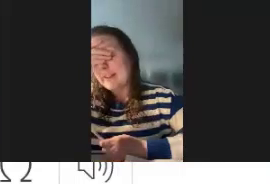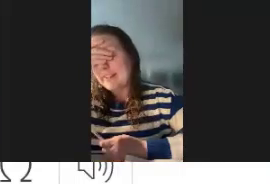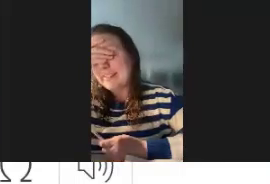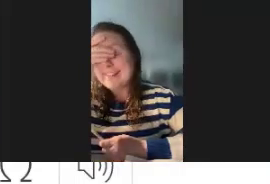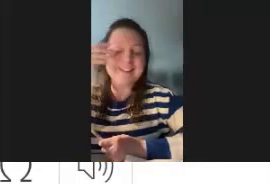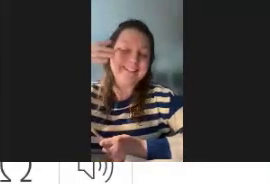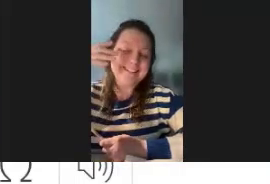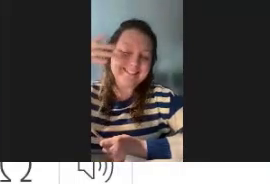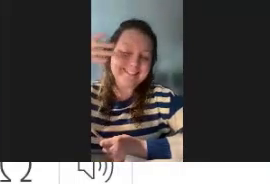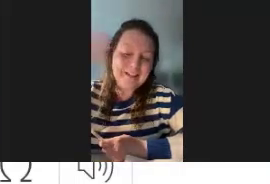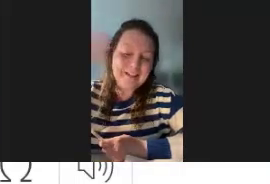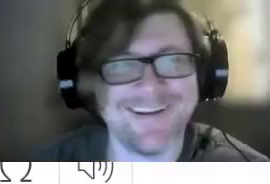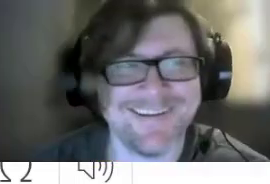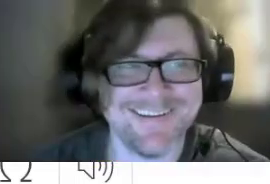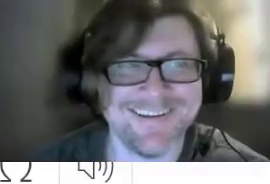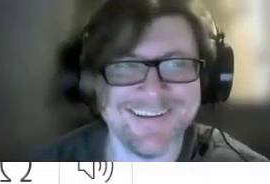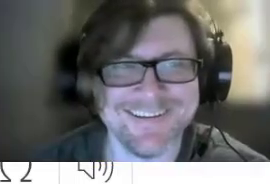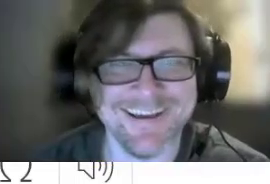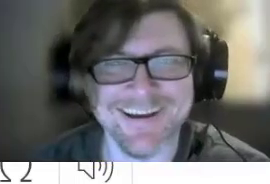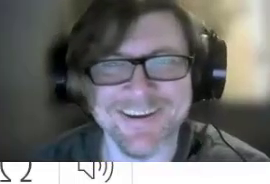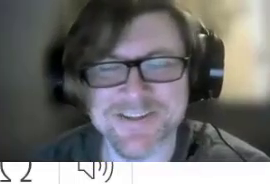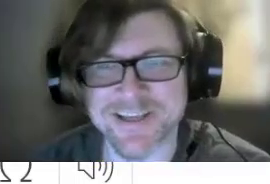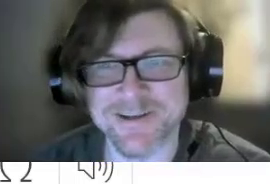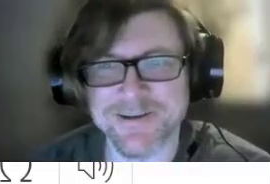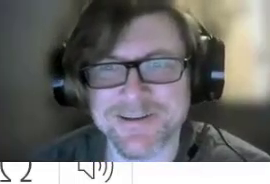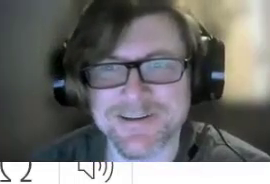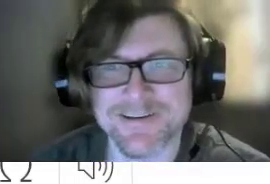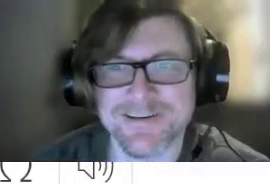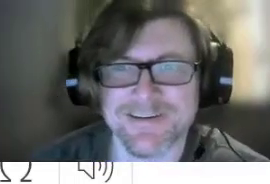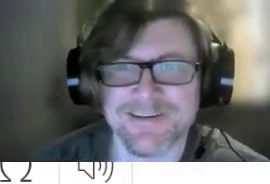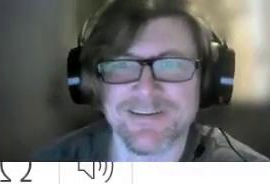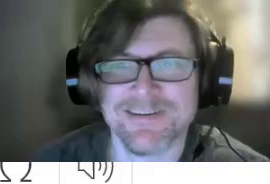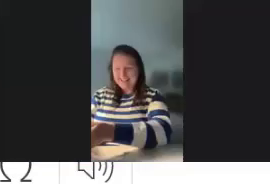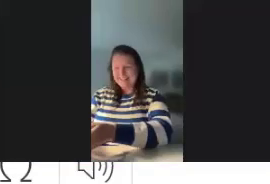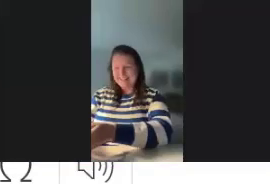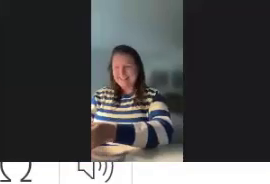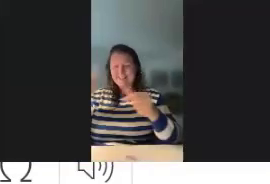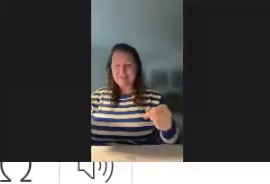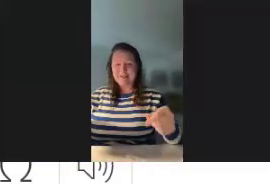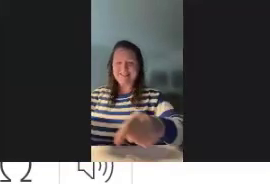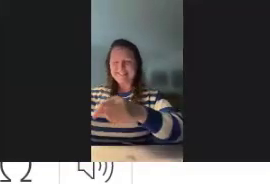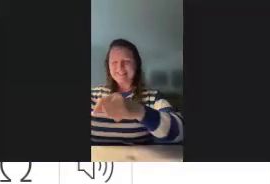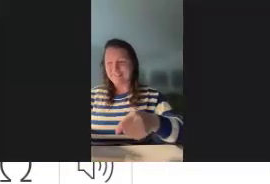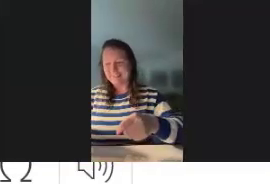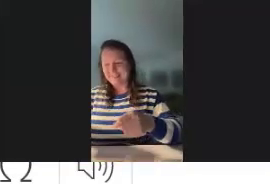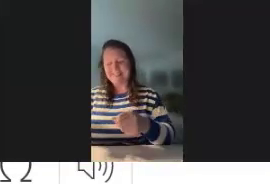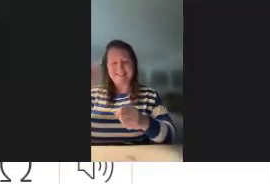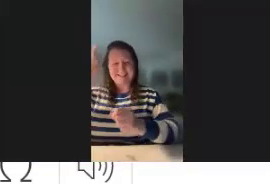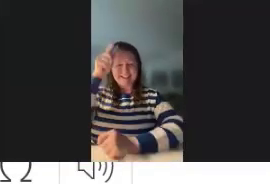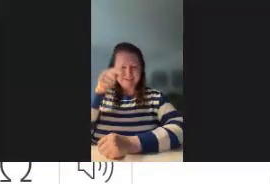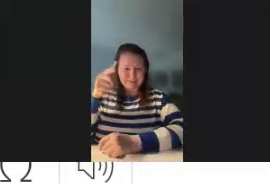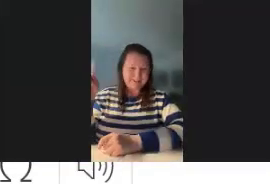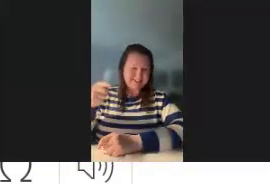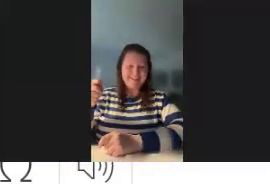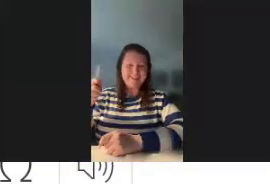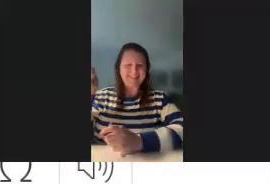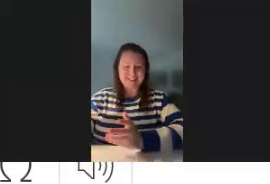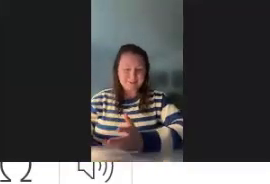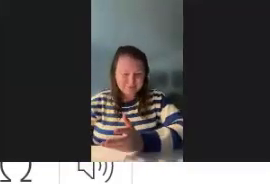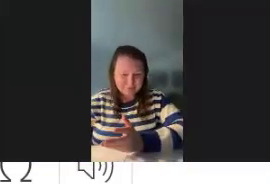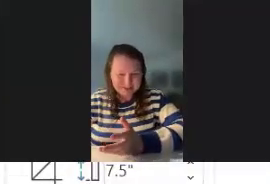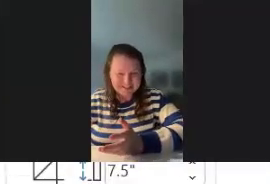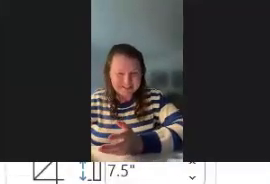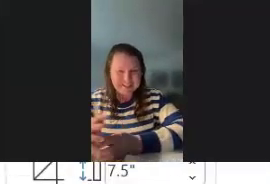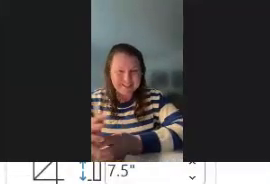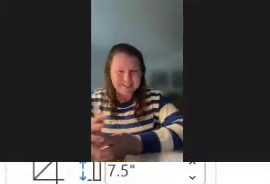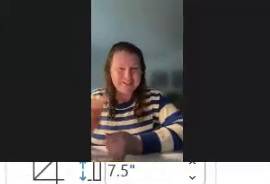oh, it's a Friday. There, Yeah. when you want to Yeah, I put an understand. image into the slide, there's a little button in the corner that has a plus,